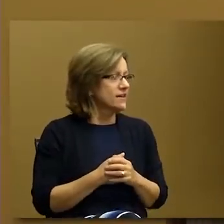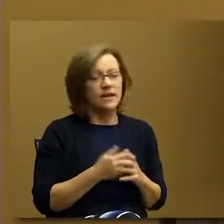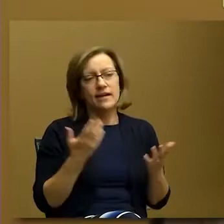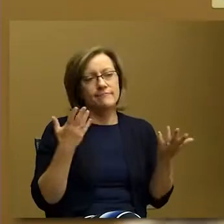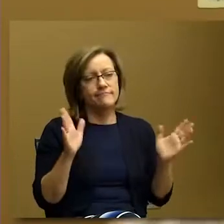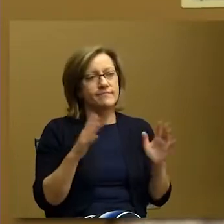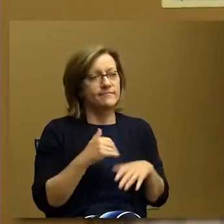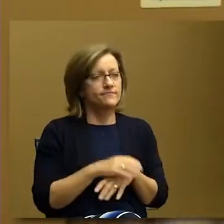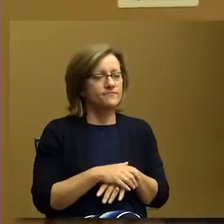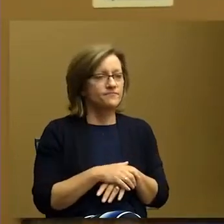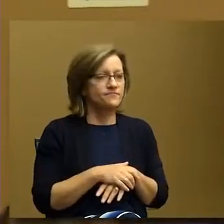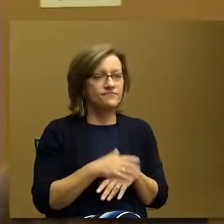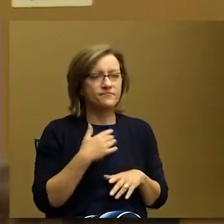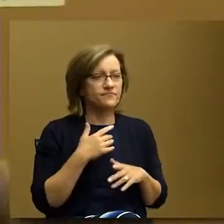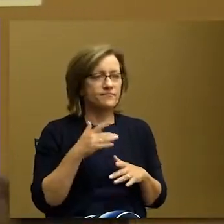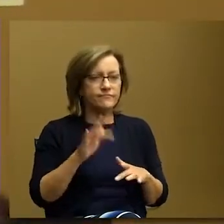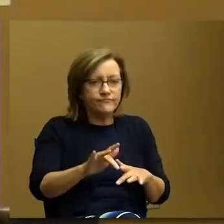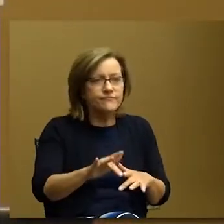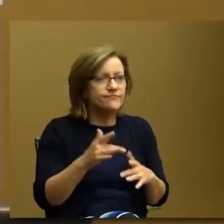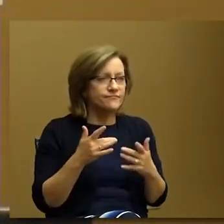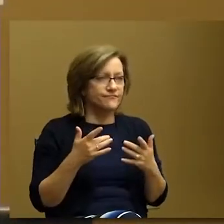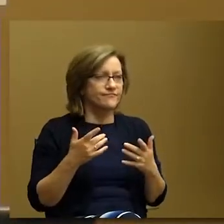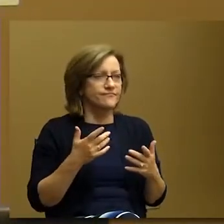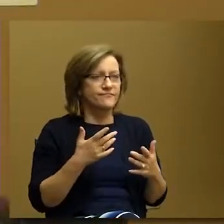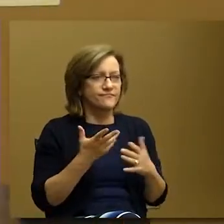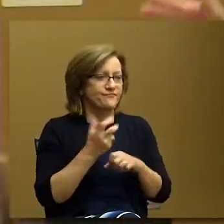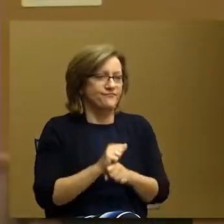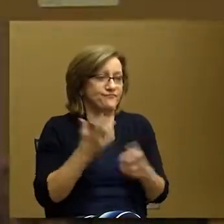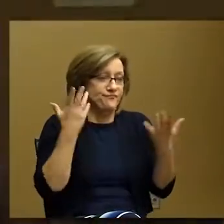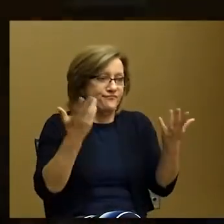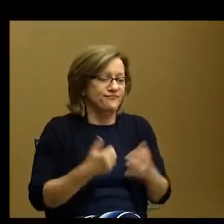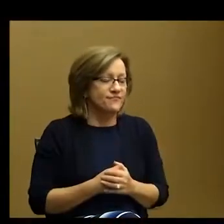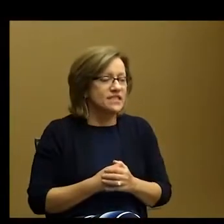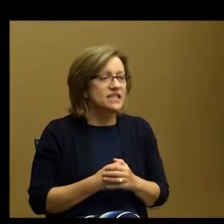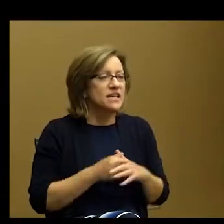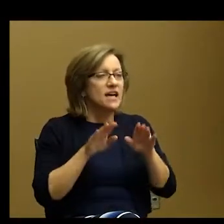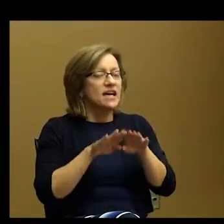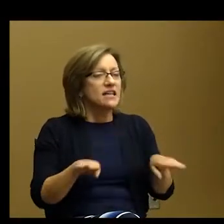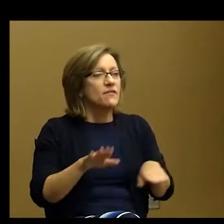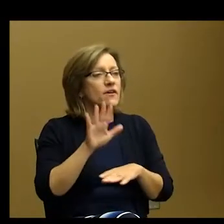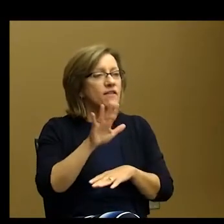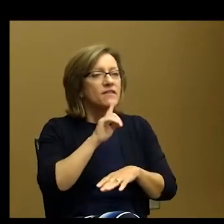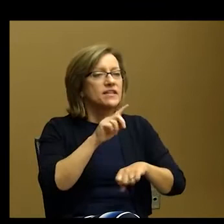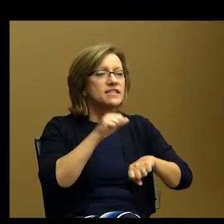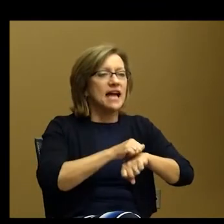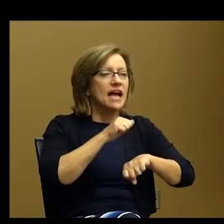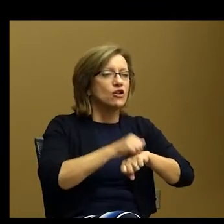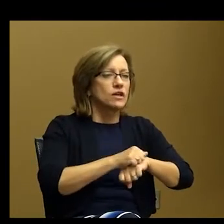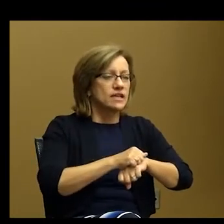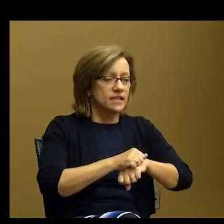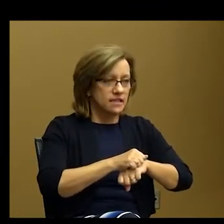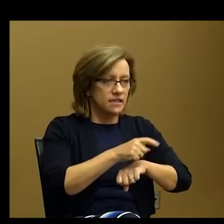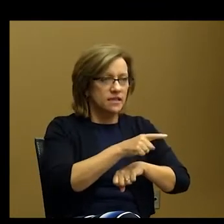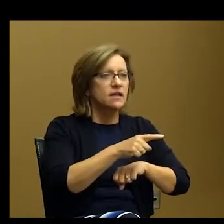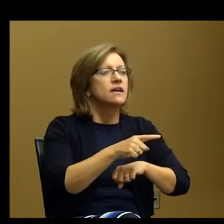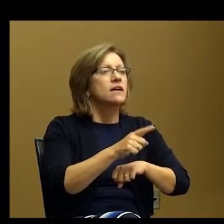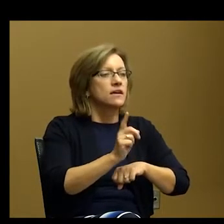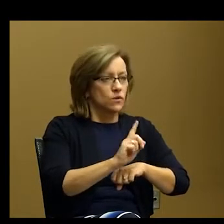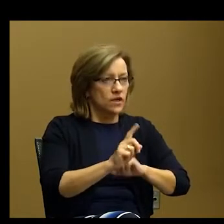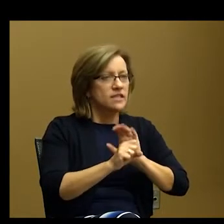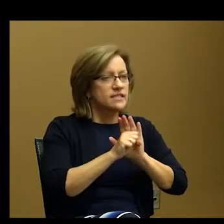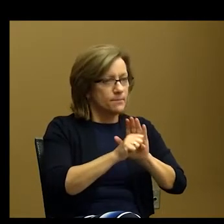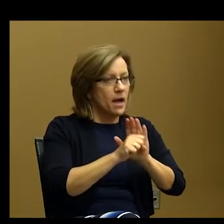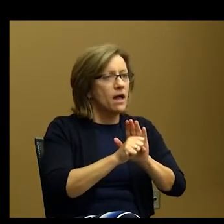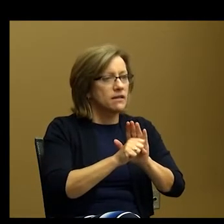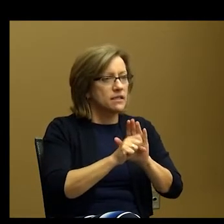little trigger happy or something. Okay, so level 5 is the concrete. This is where symbolic